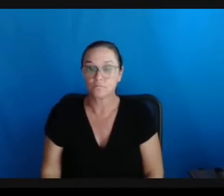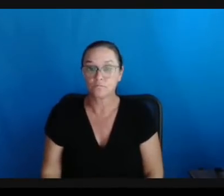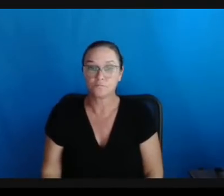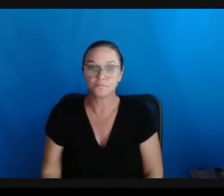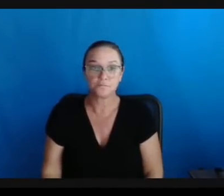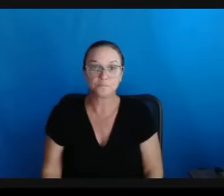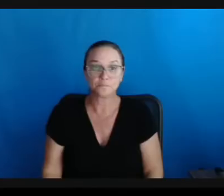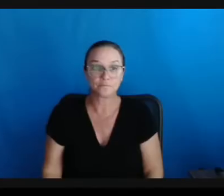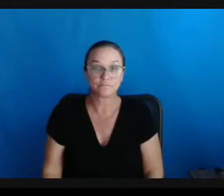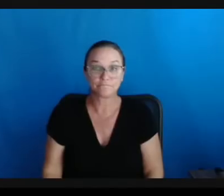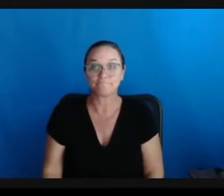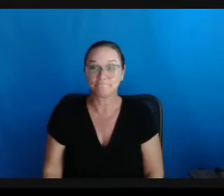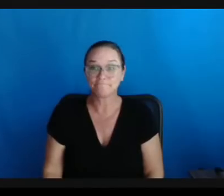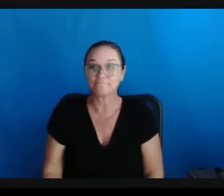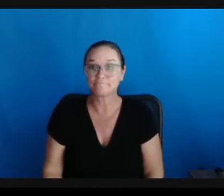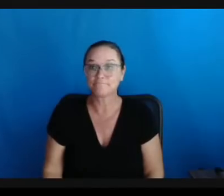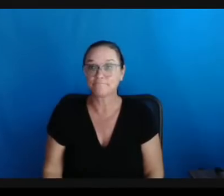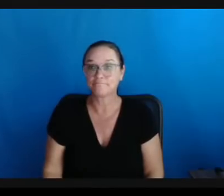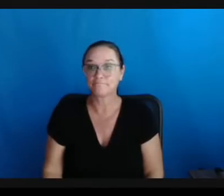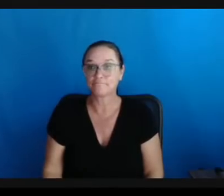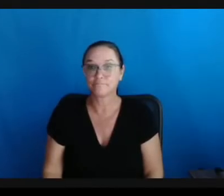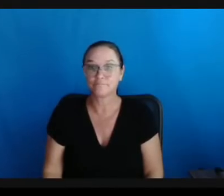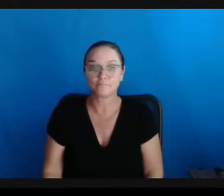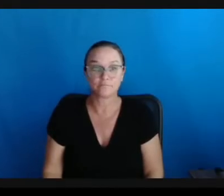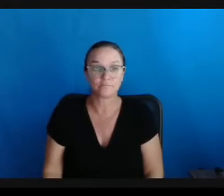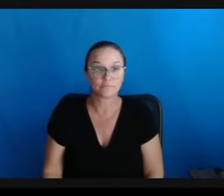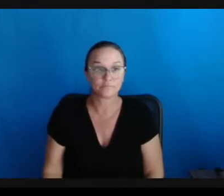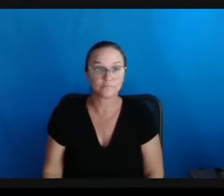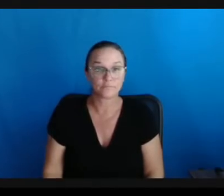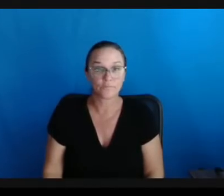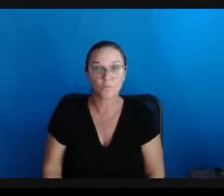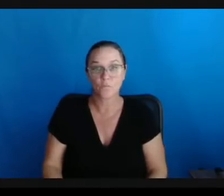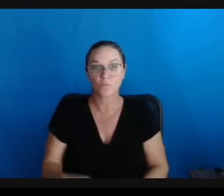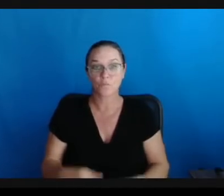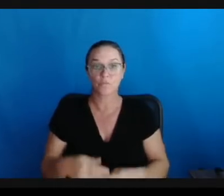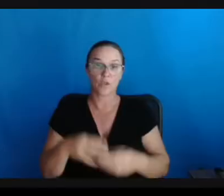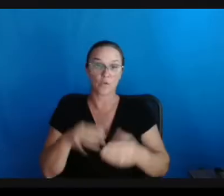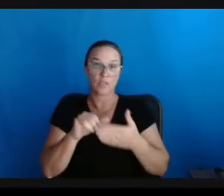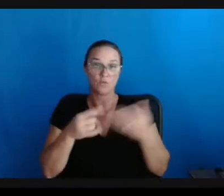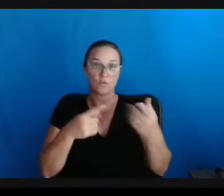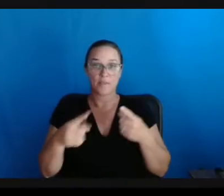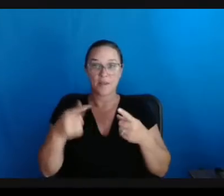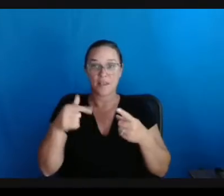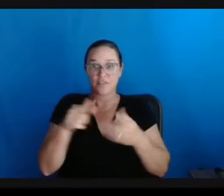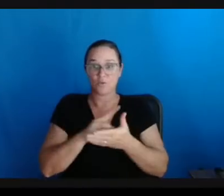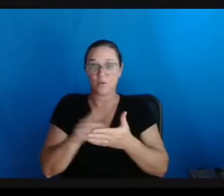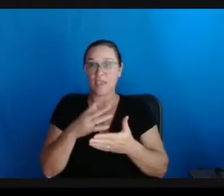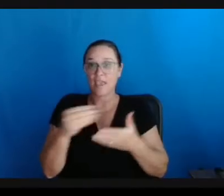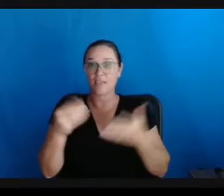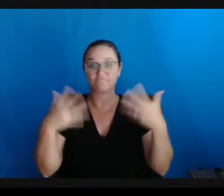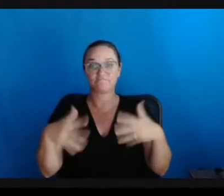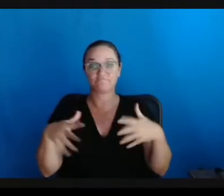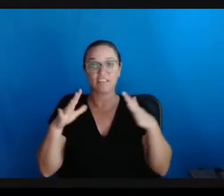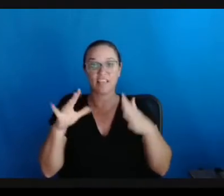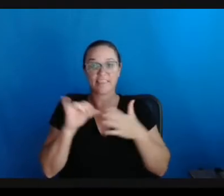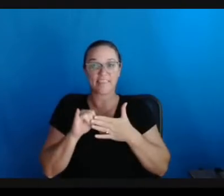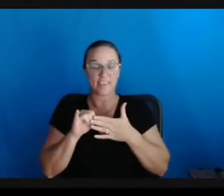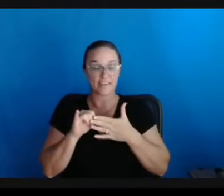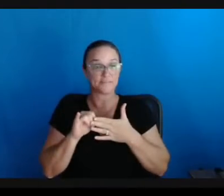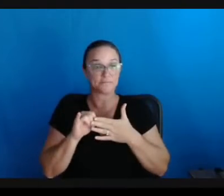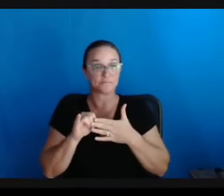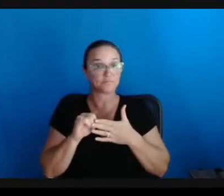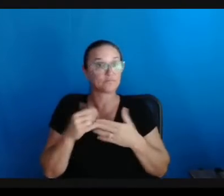So yeah, that's Volcano Watch this week there. And we'll wrap it right there, Lou, with